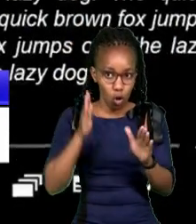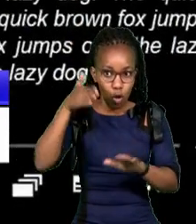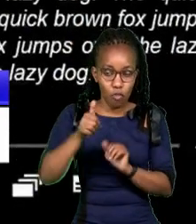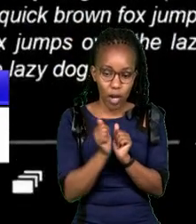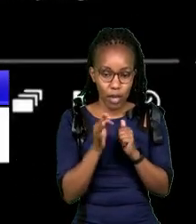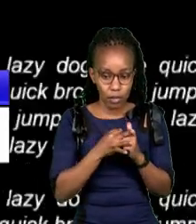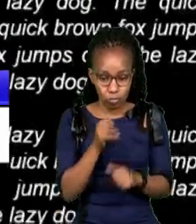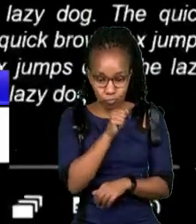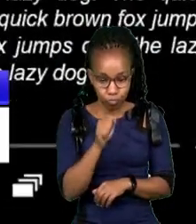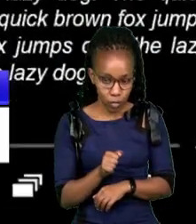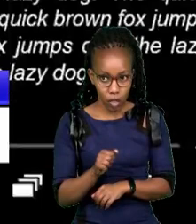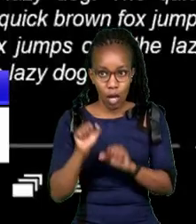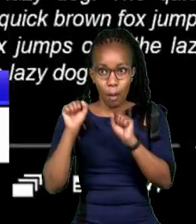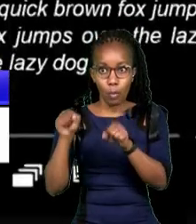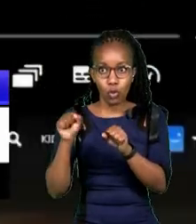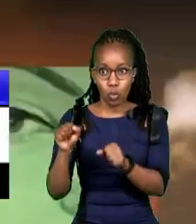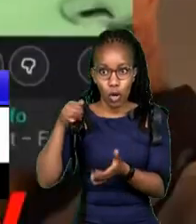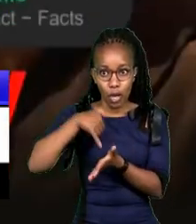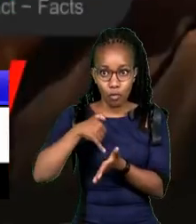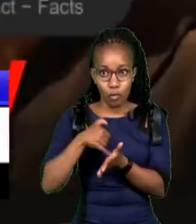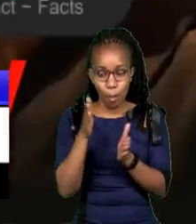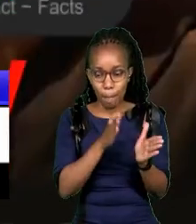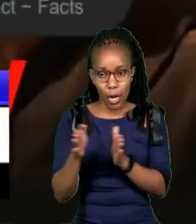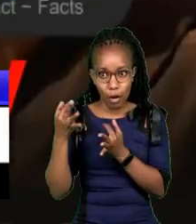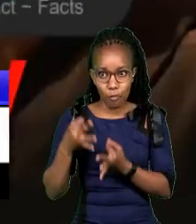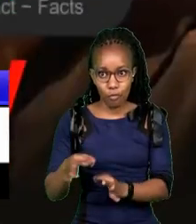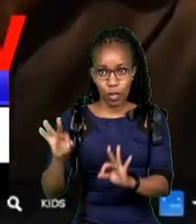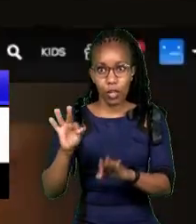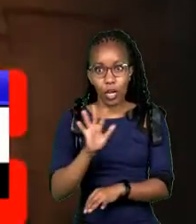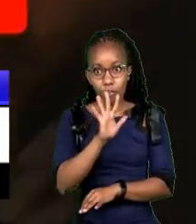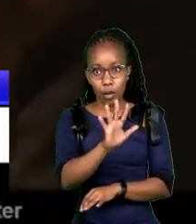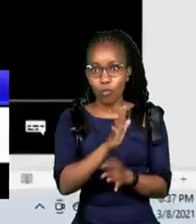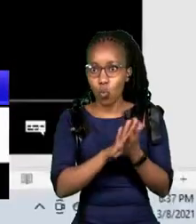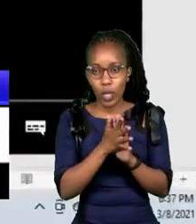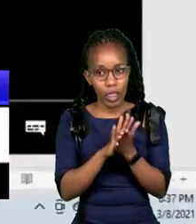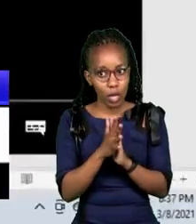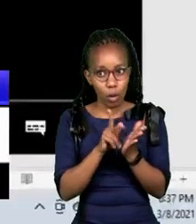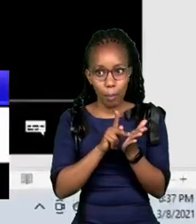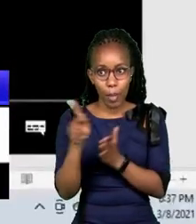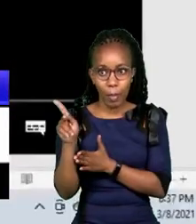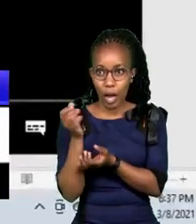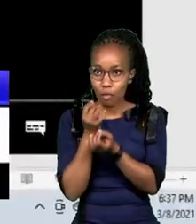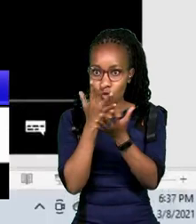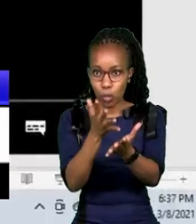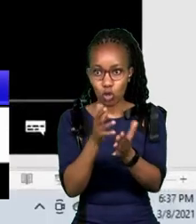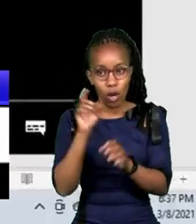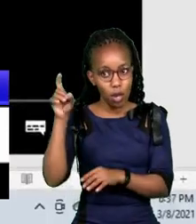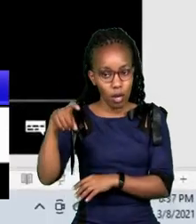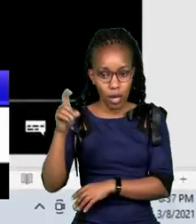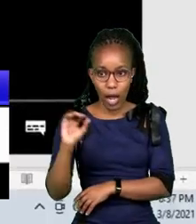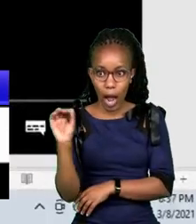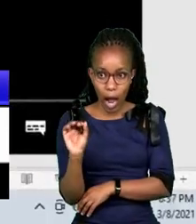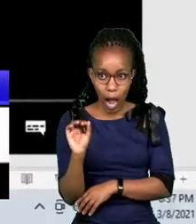old can enroll in the free plan, creating up to 5 profiles, and no payment information will be required. However,